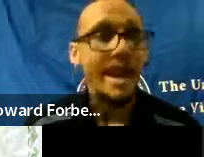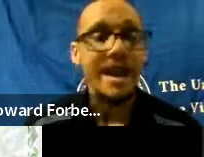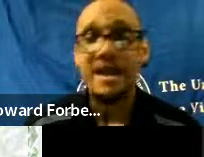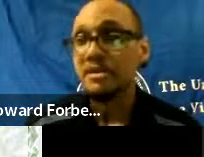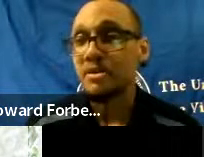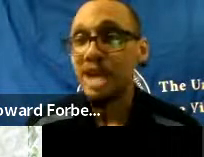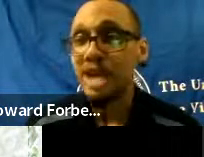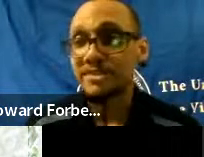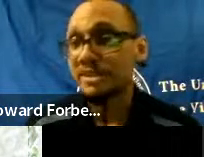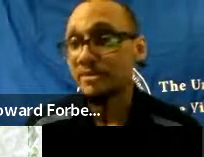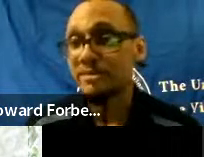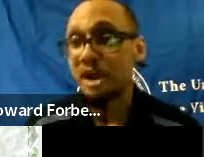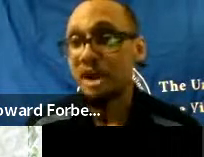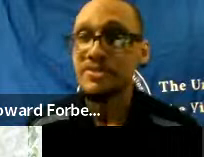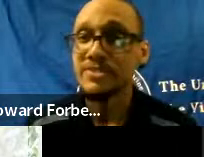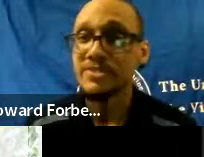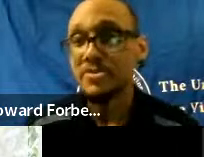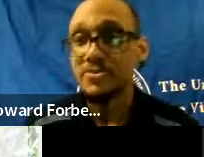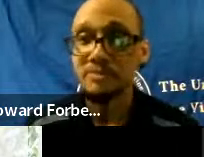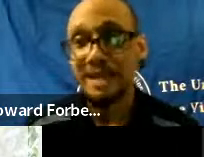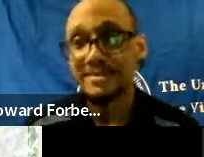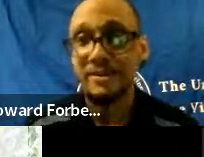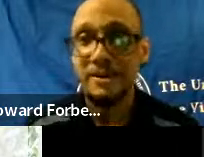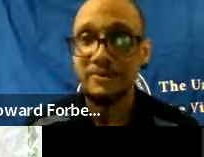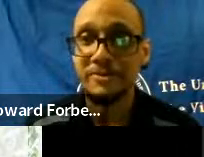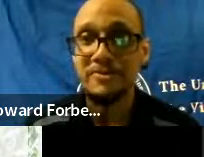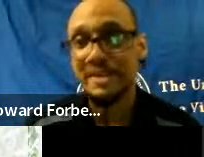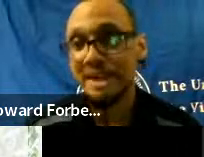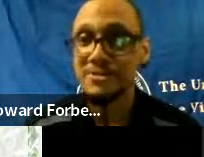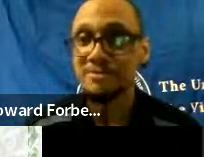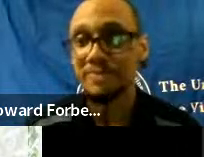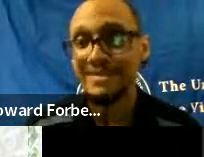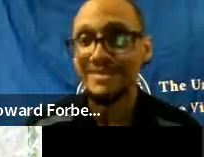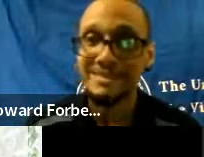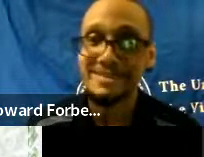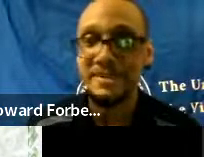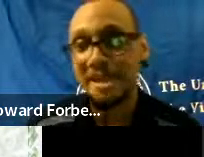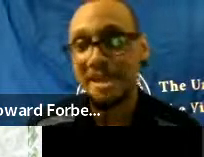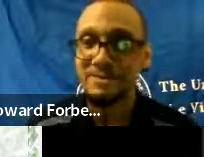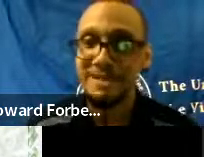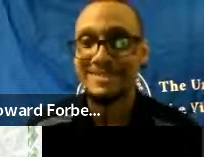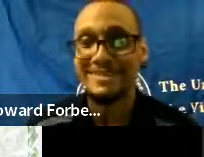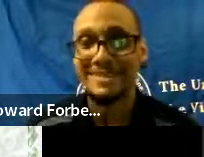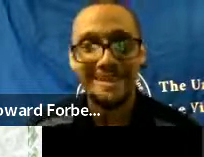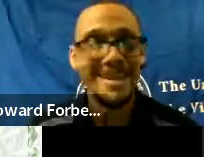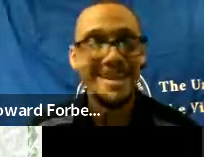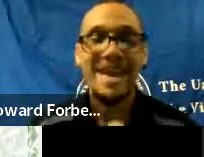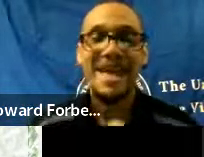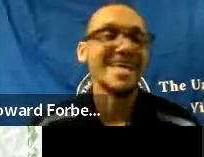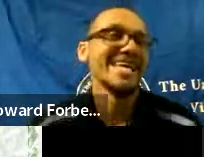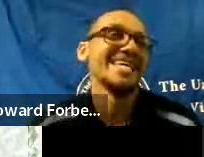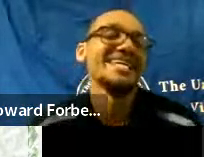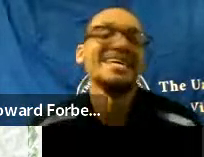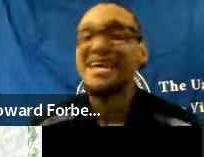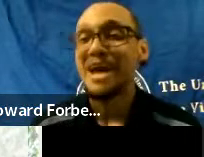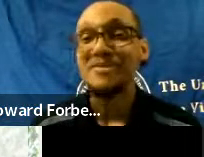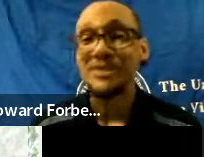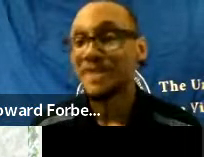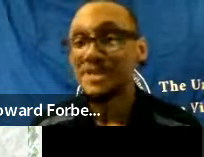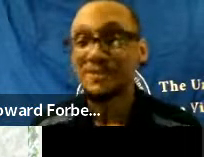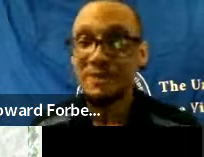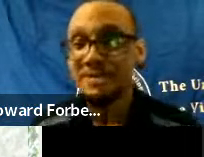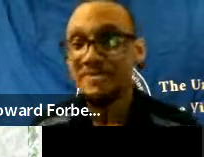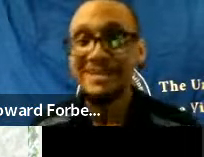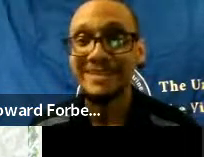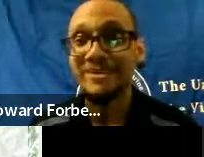home and we have to get rid of all the single-use plastic cutlery. We can't use plastic this and we can't use plastic that. And